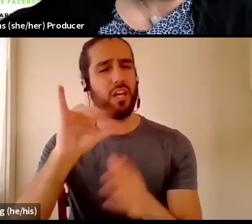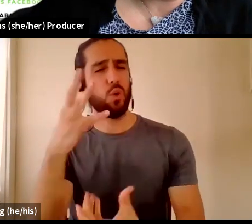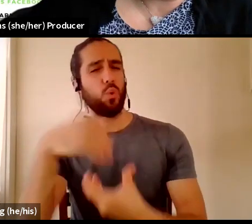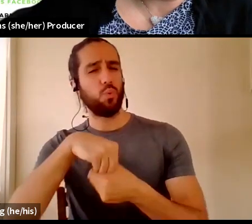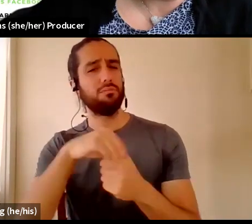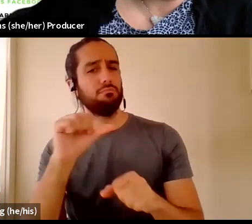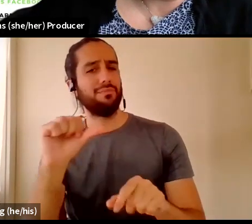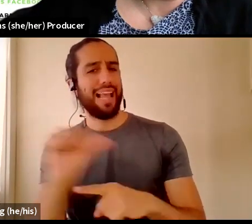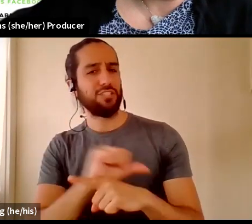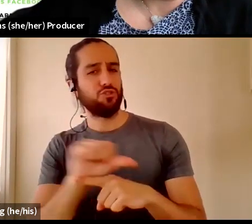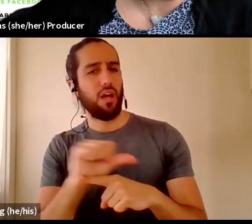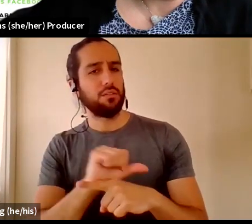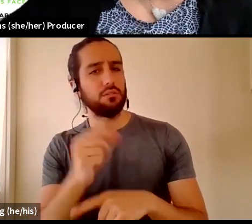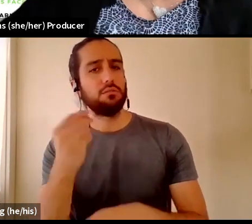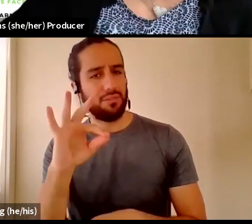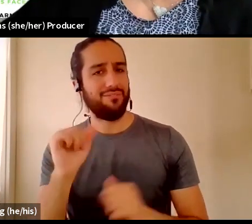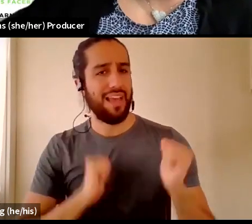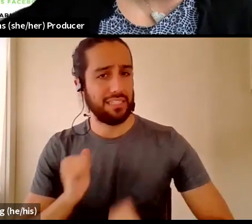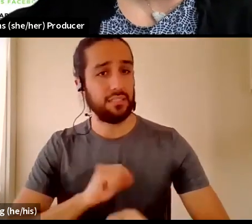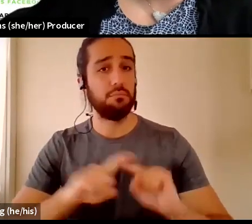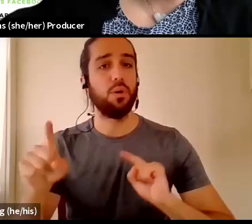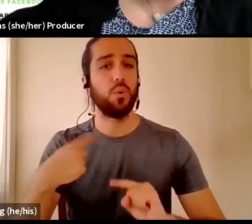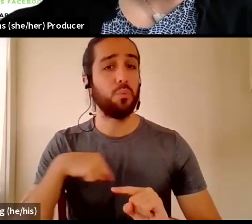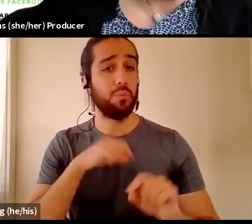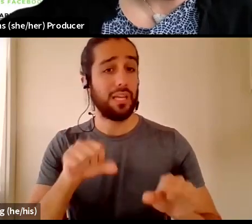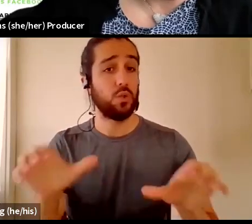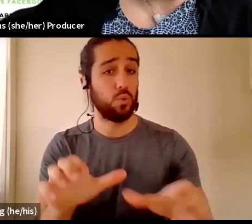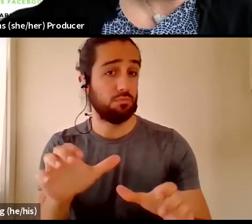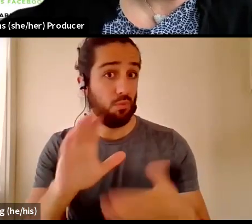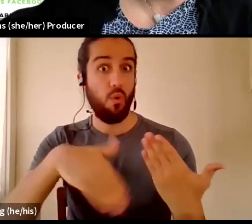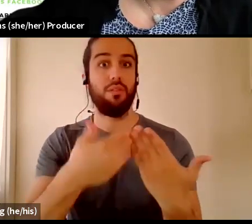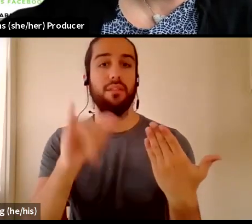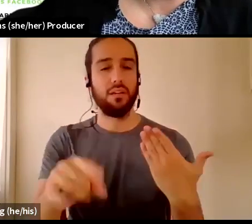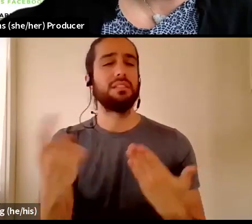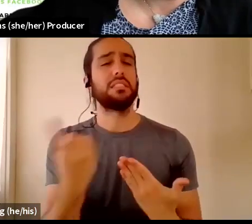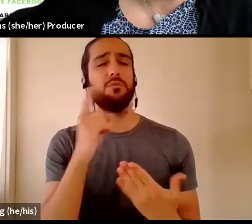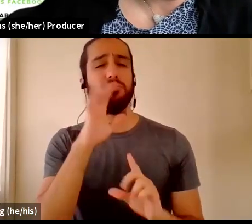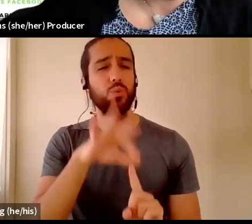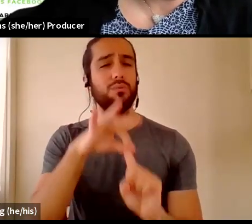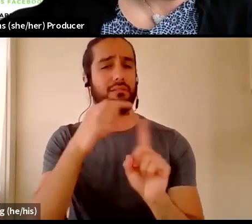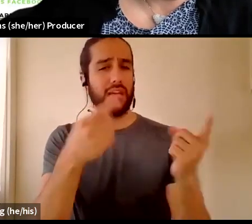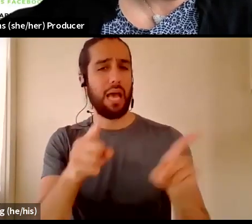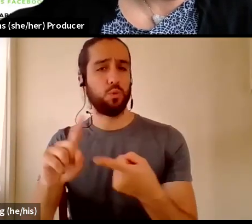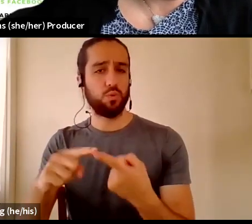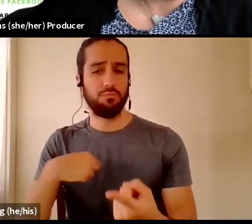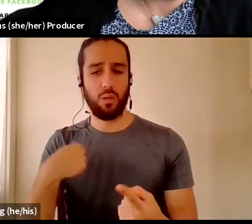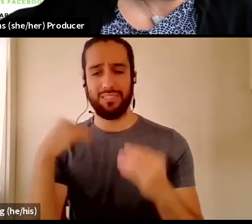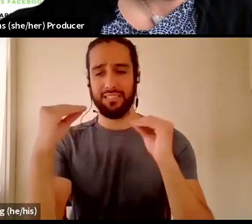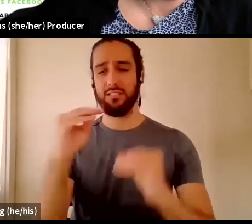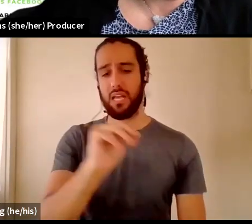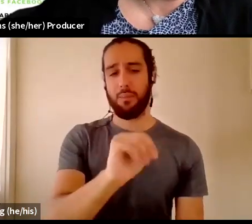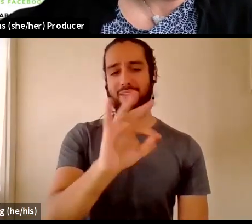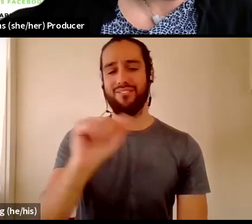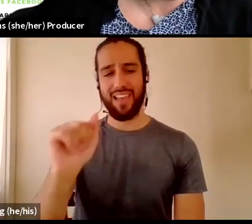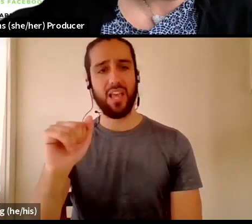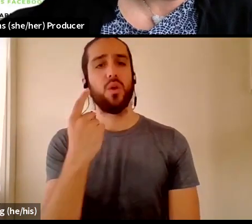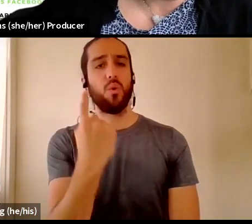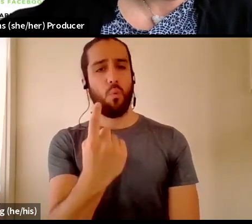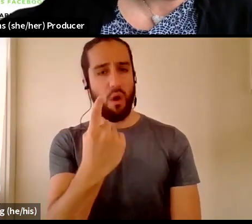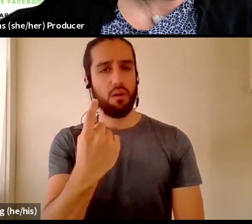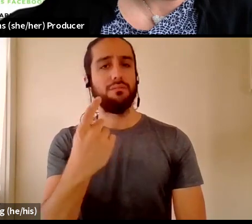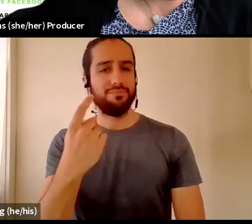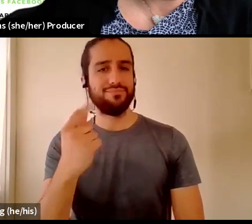acting, right? But we can do all of that stuff. So something very unique happened to me. I was teaching MFA 1 actors text analysis,